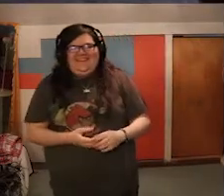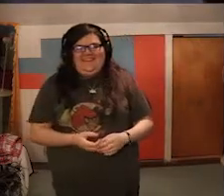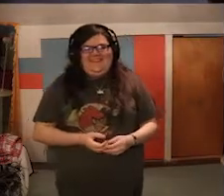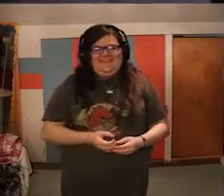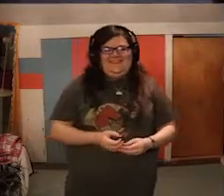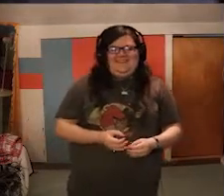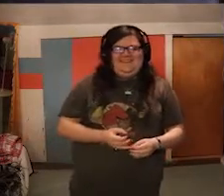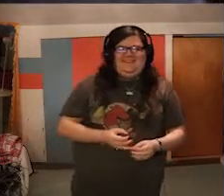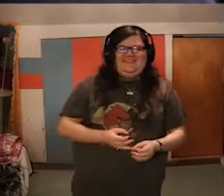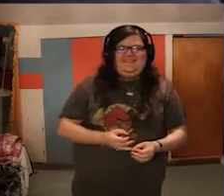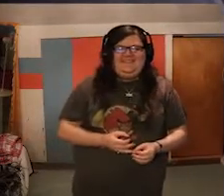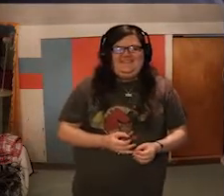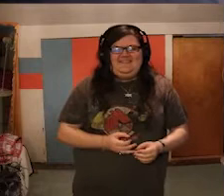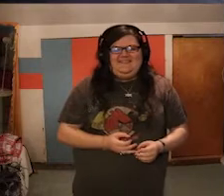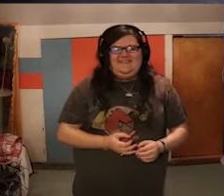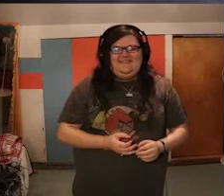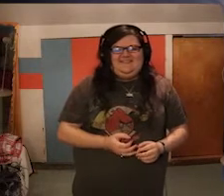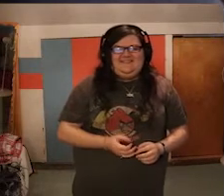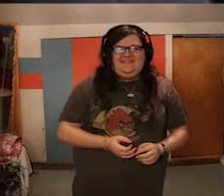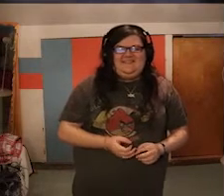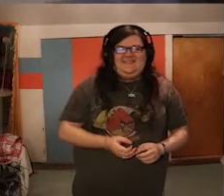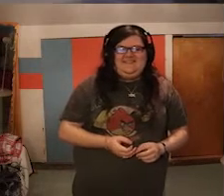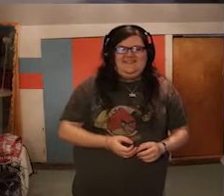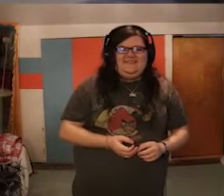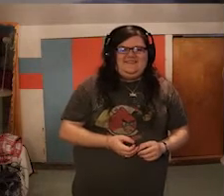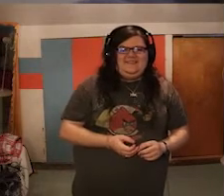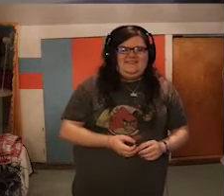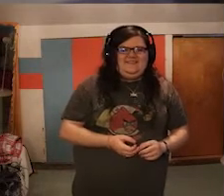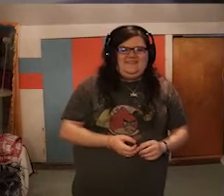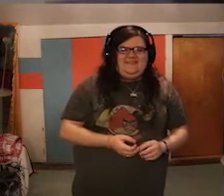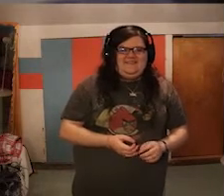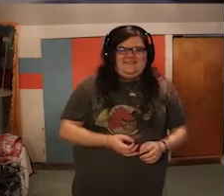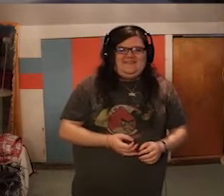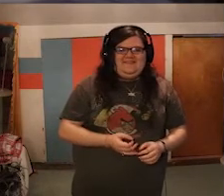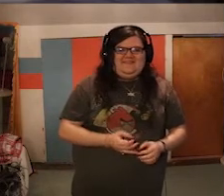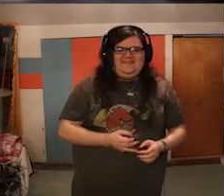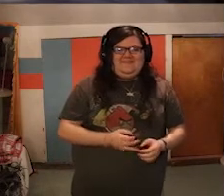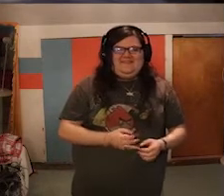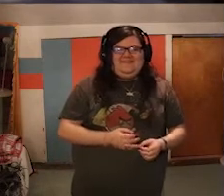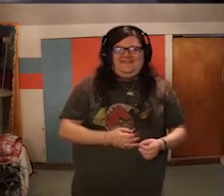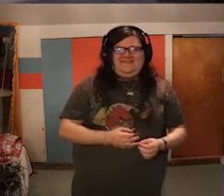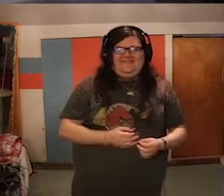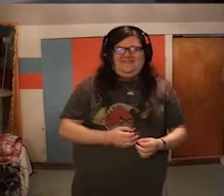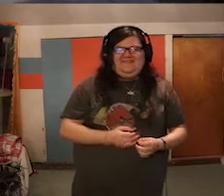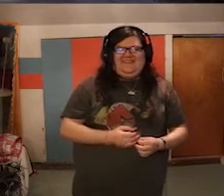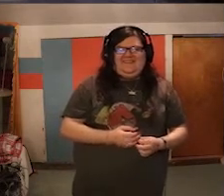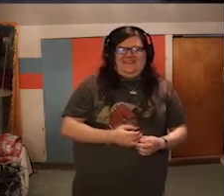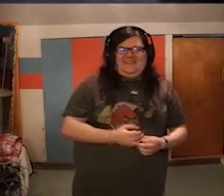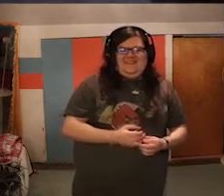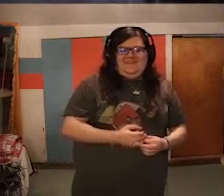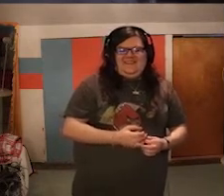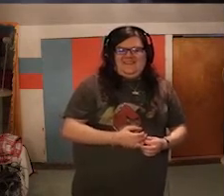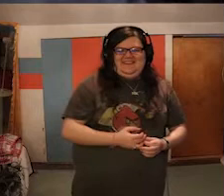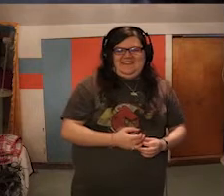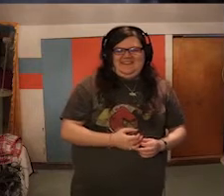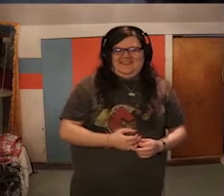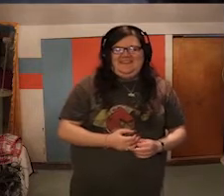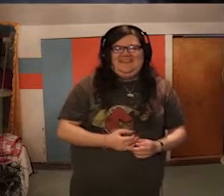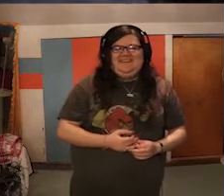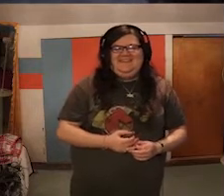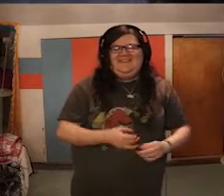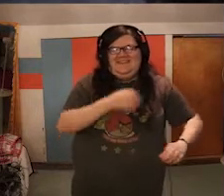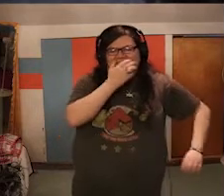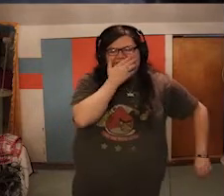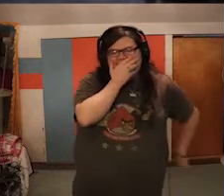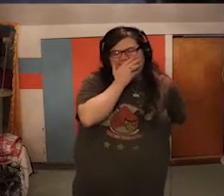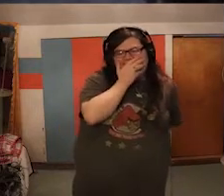polish remover. Thank you. And obviously you need these as well. I was about to say, you get compact. Okay. I don't know if you're going to like